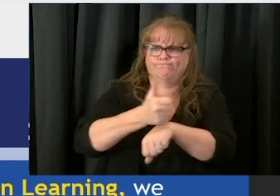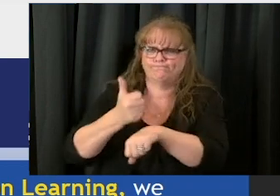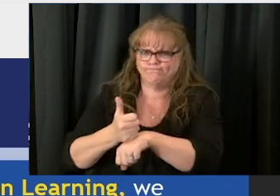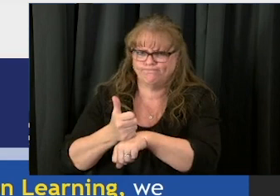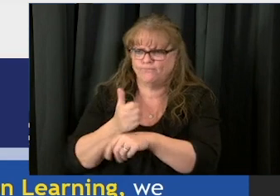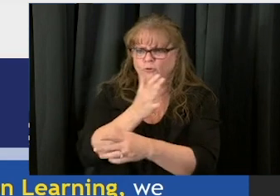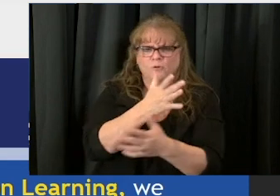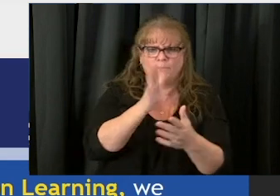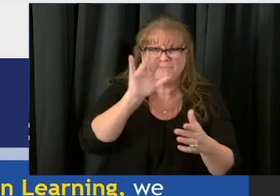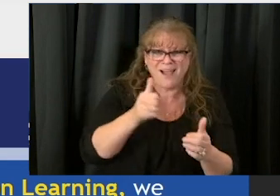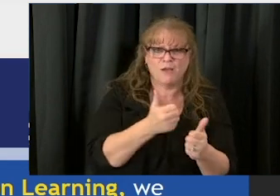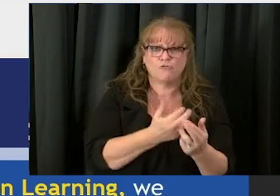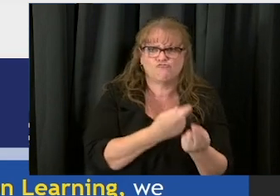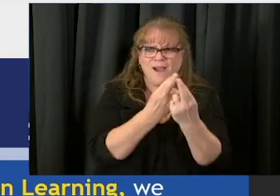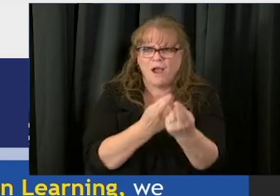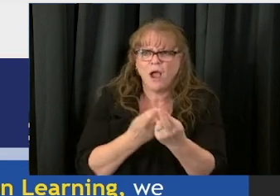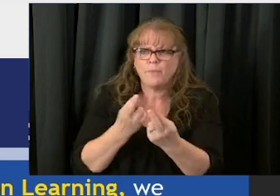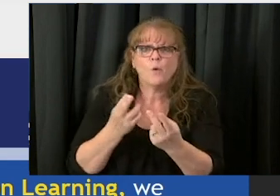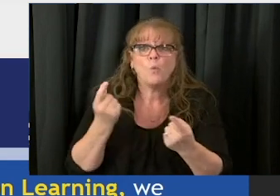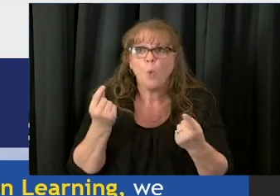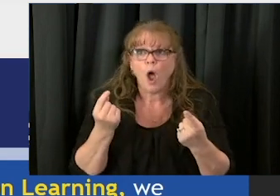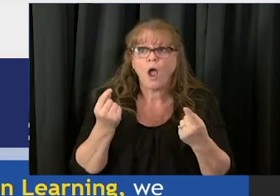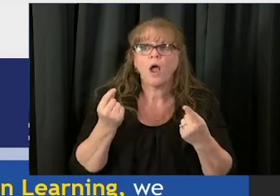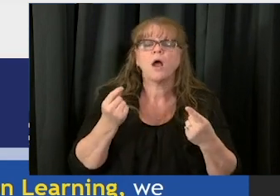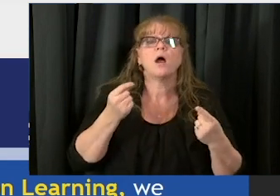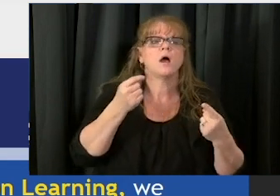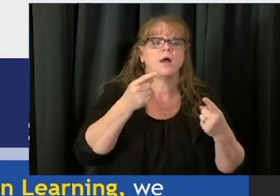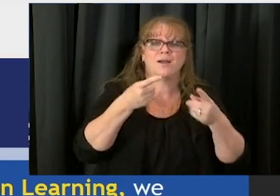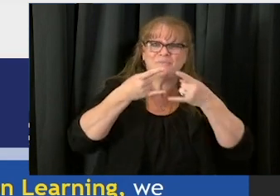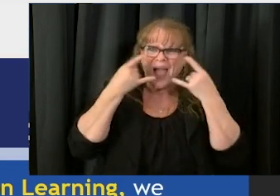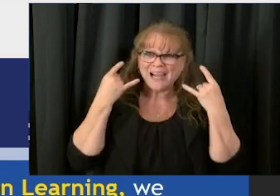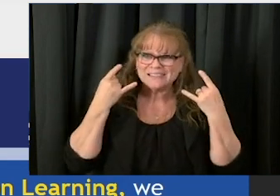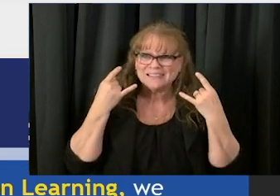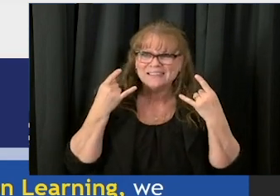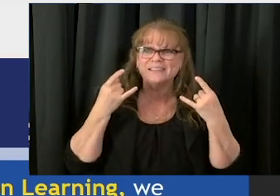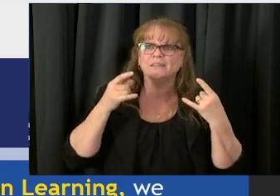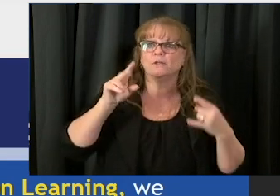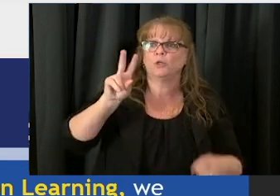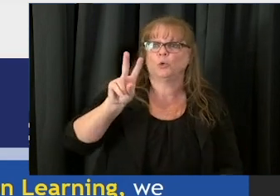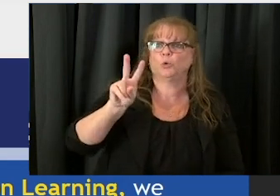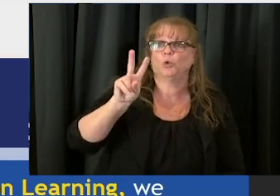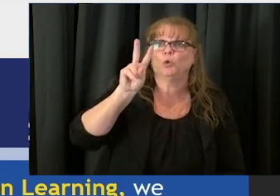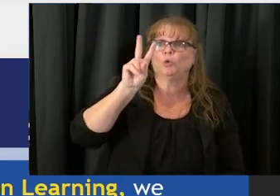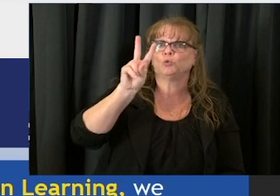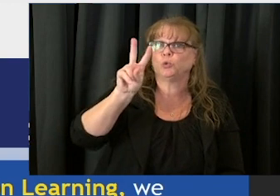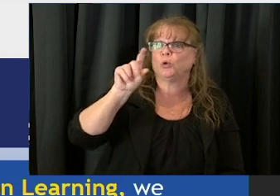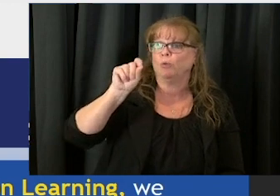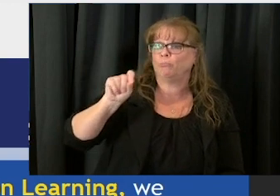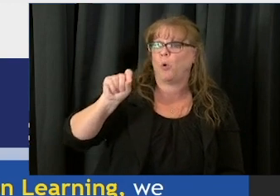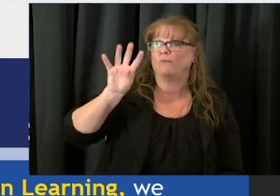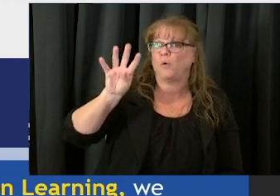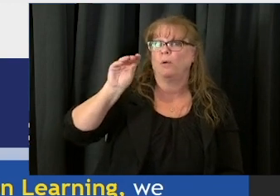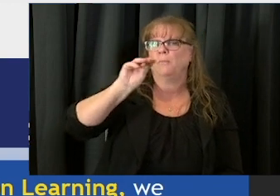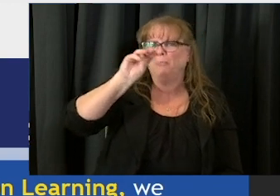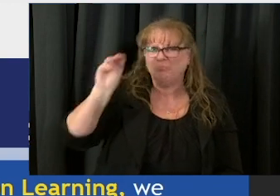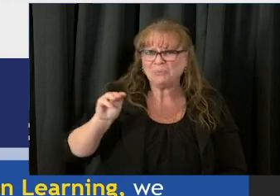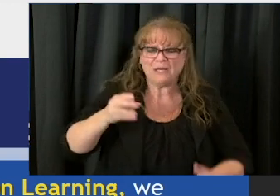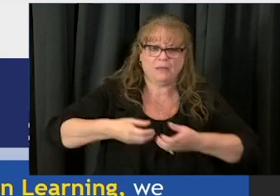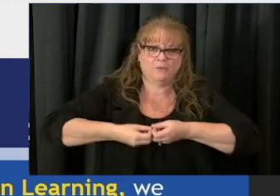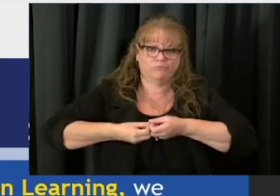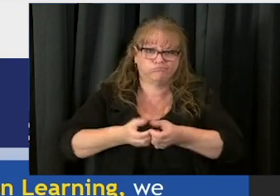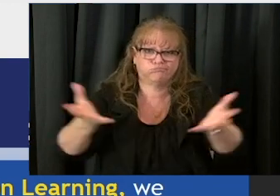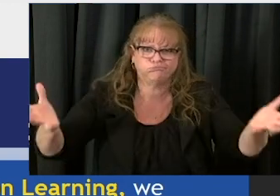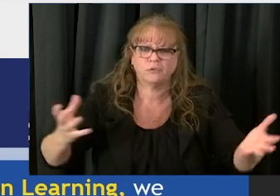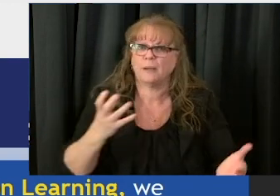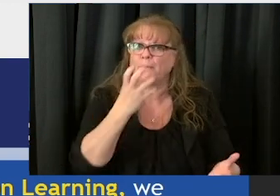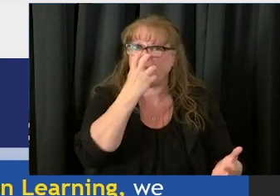masks to schools around the state. We are announcing today that we will continue through the end of the school year, and we will also include surgical